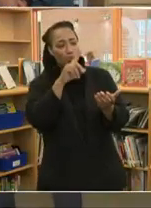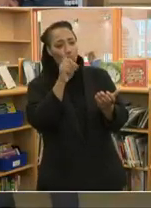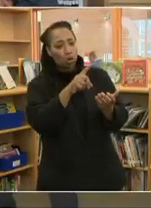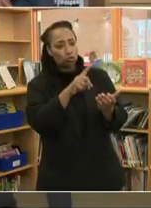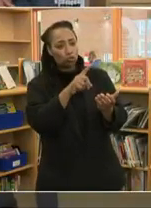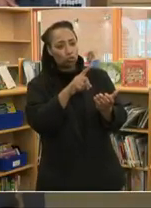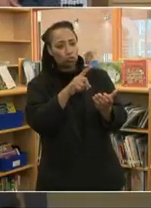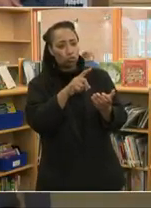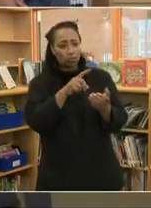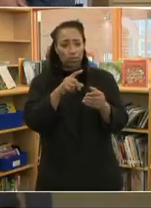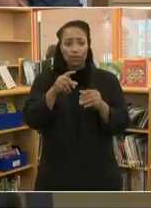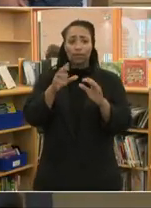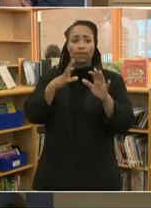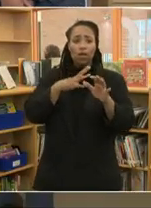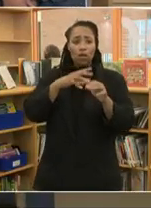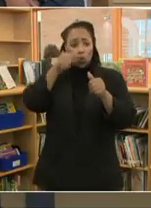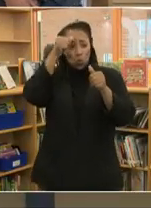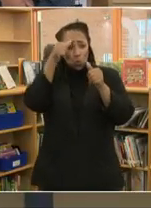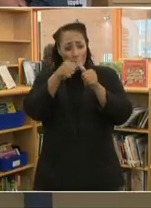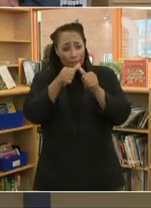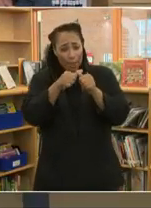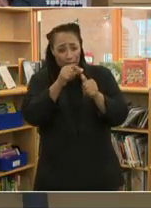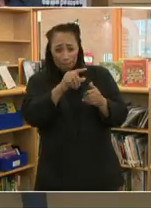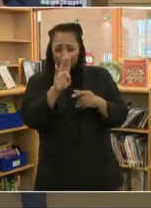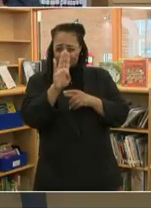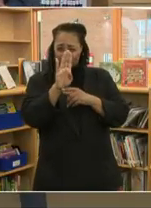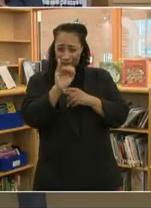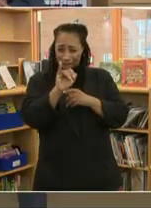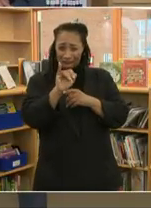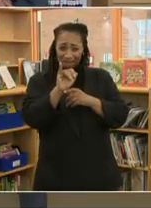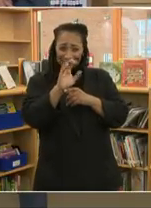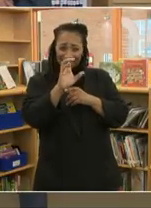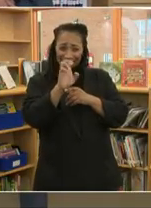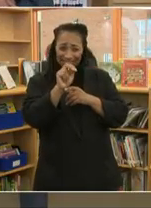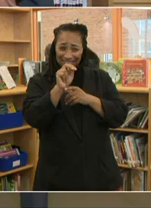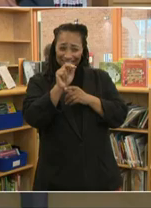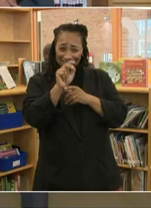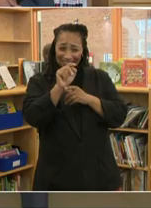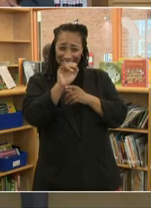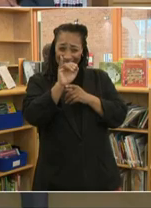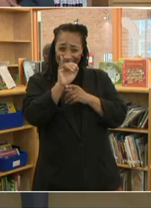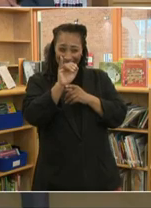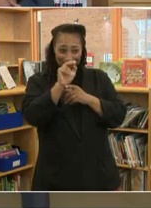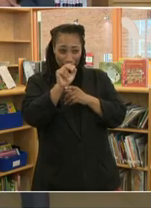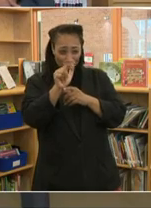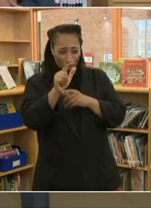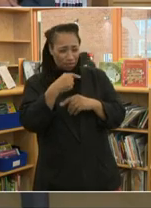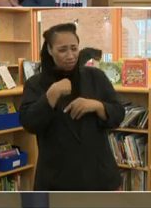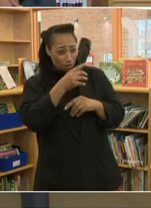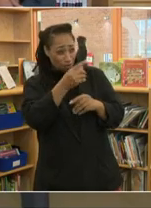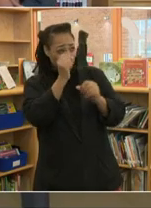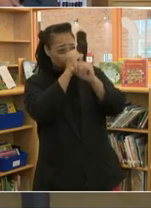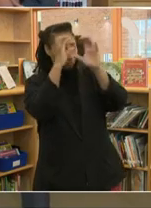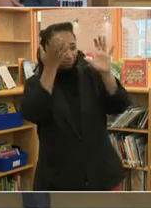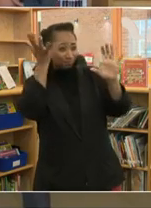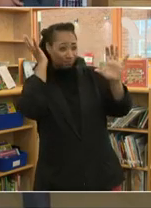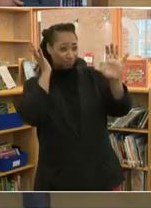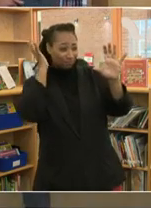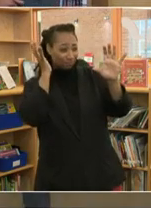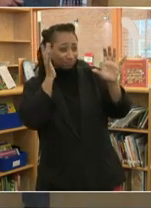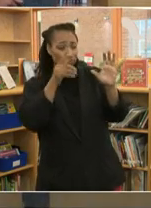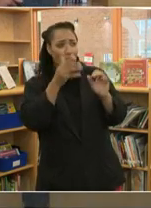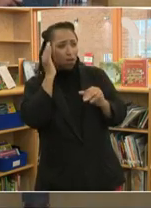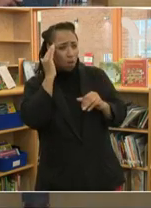remember the bicentennial. I do. Did you feel that you saw yourself, and I ask this because I used to teach high school, and often